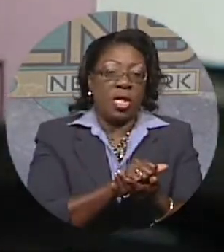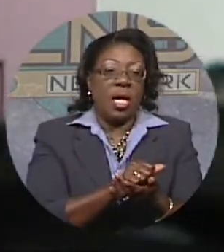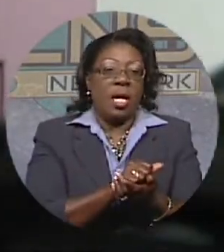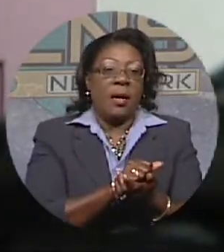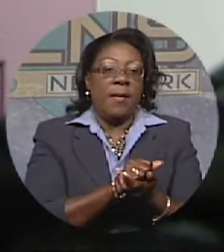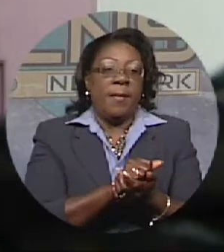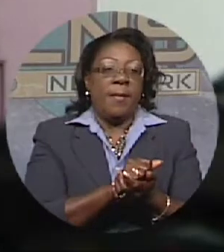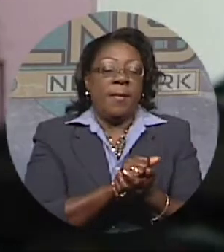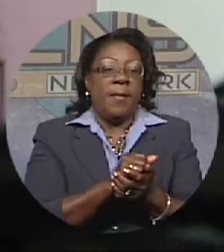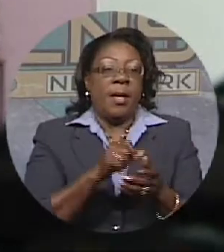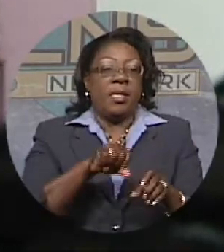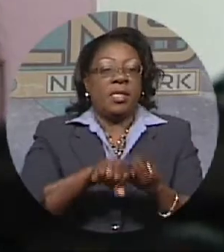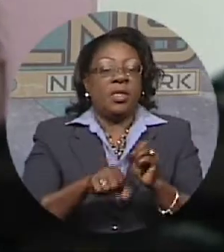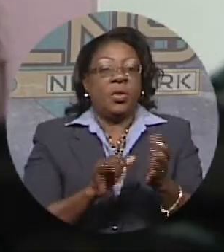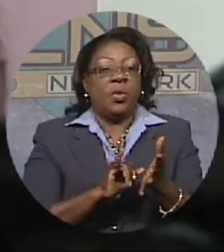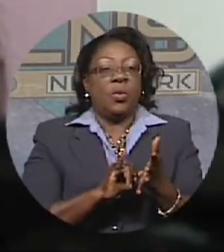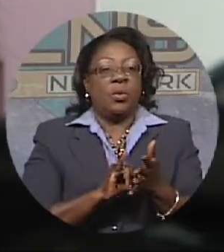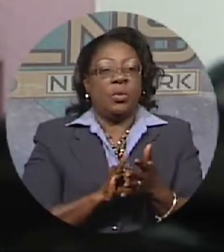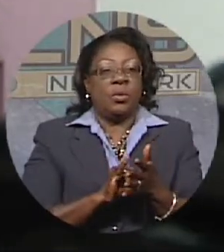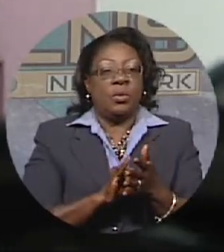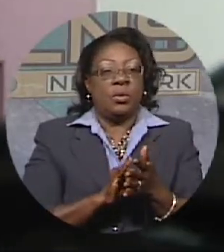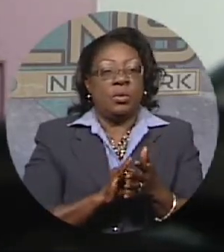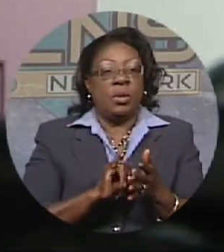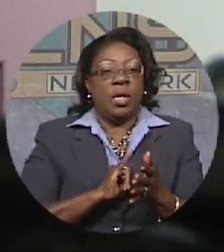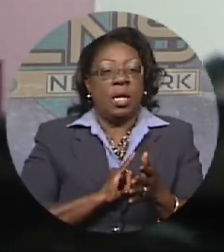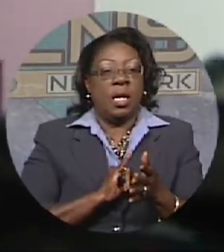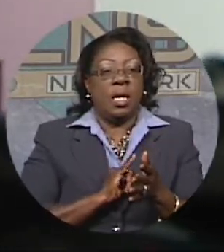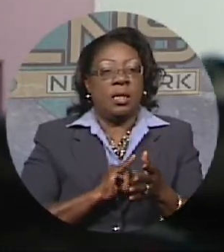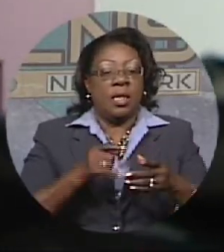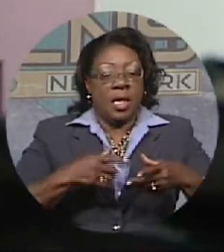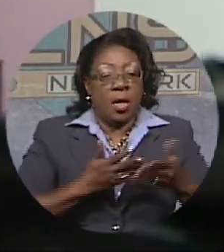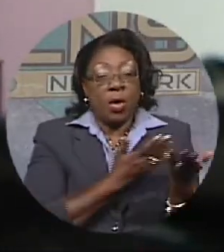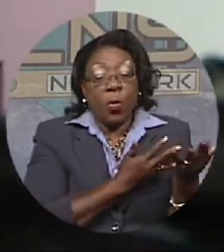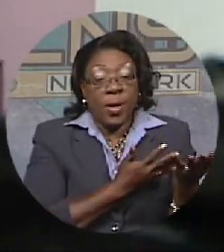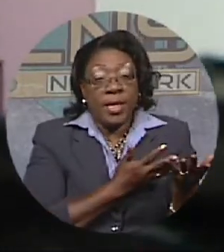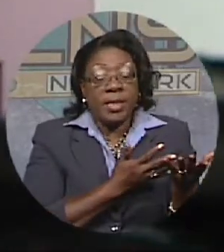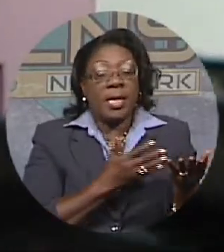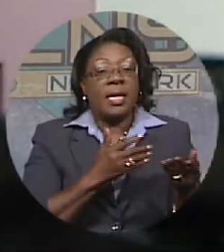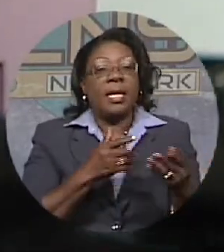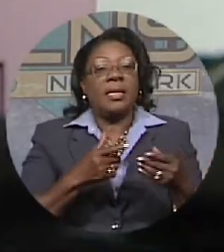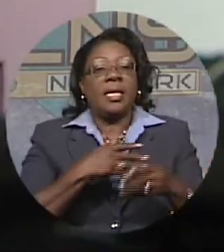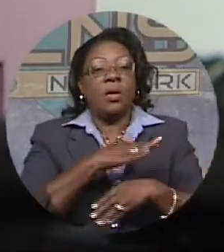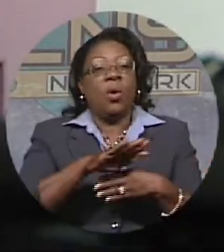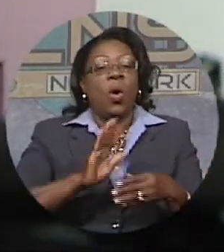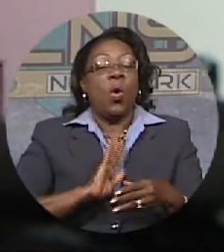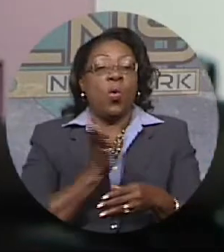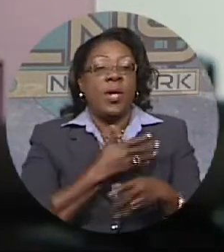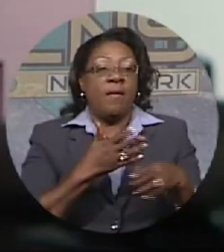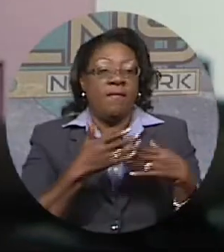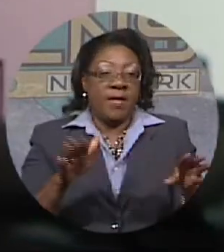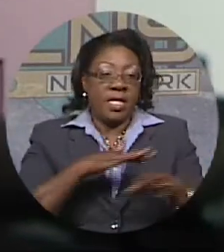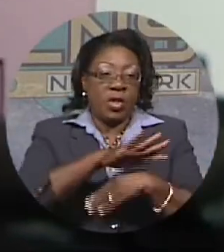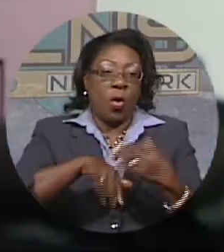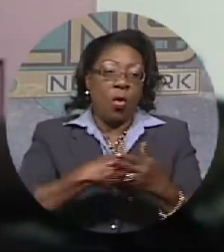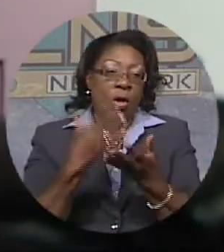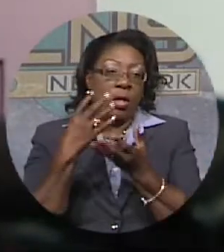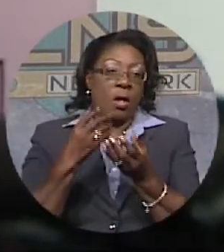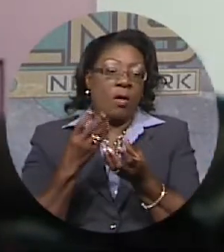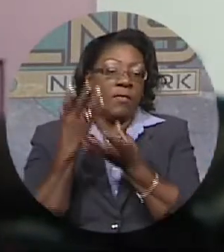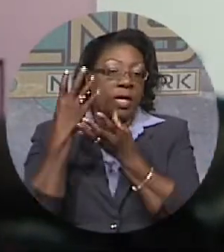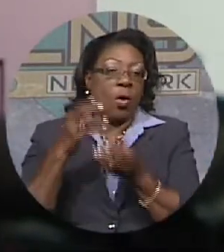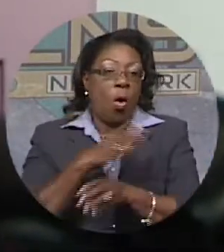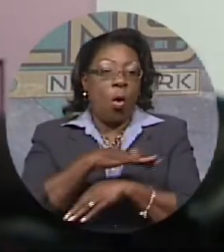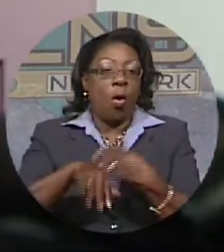behind it. And so the idea now is to wait until we have a comprehensive position and then we release the information to the